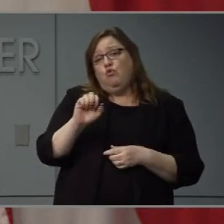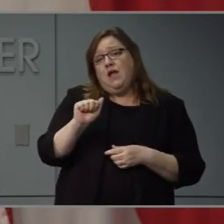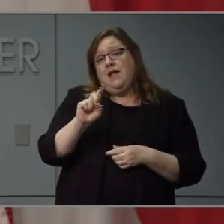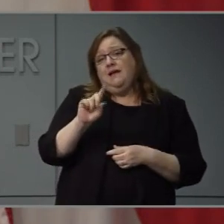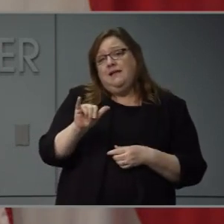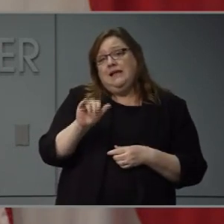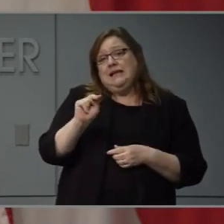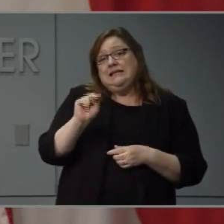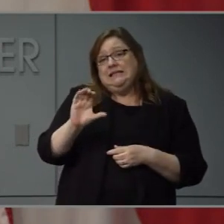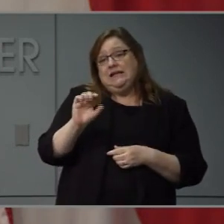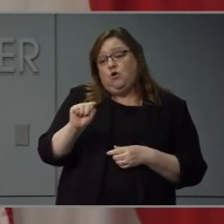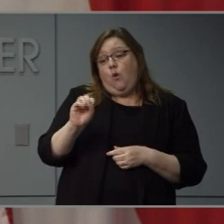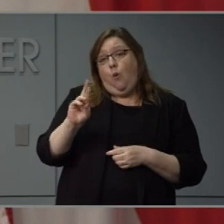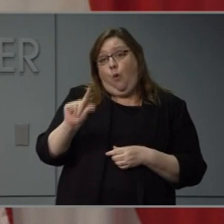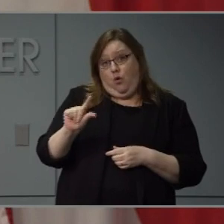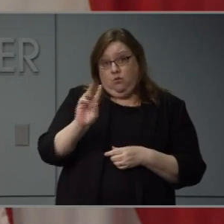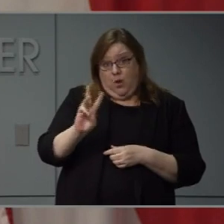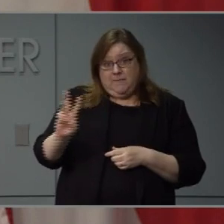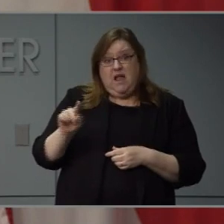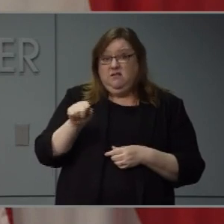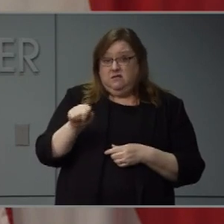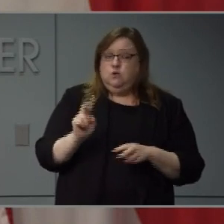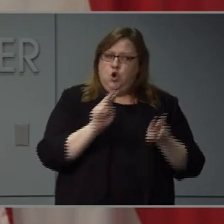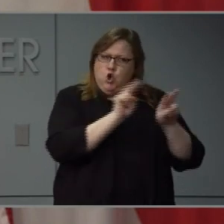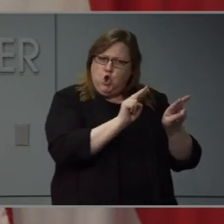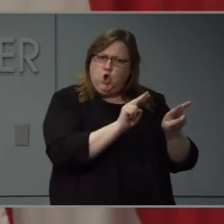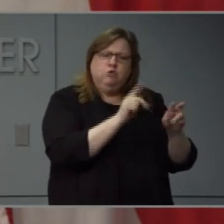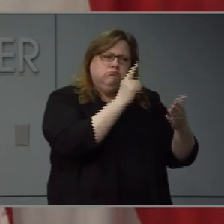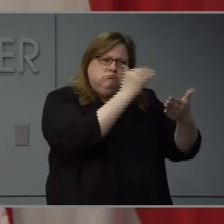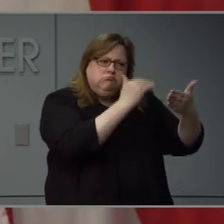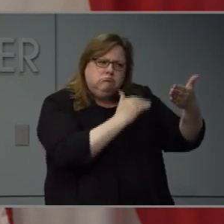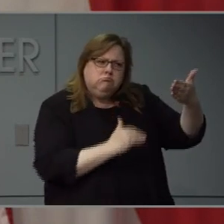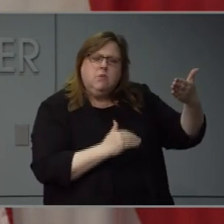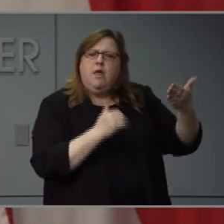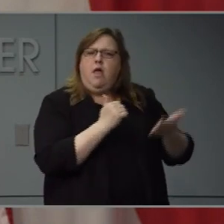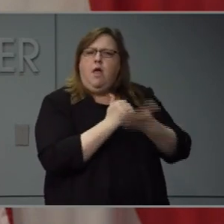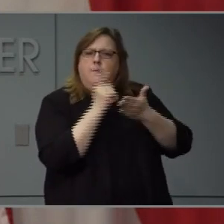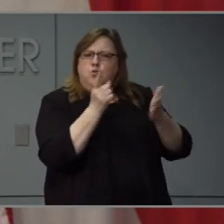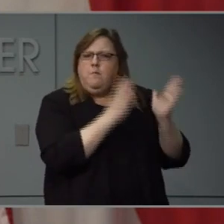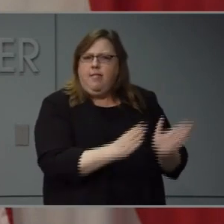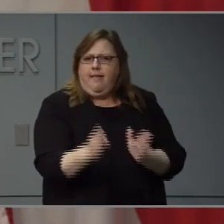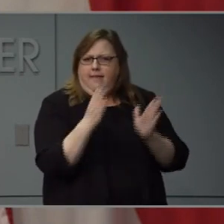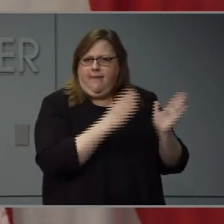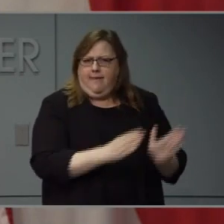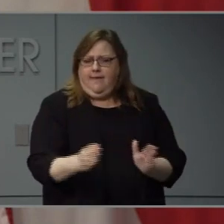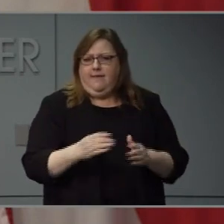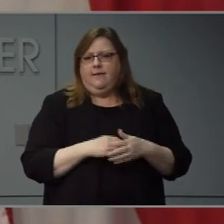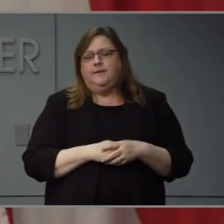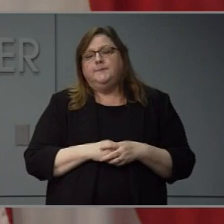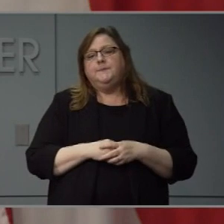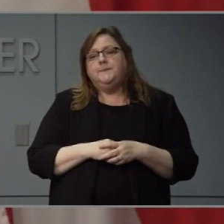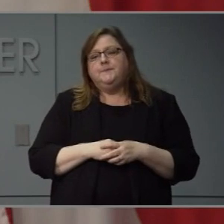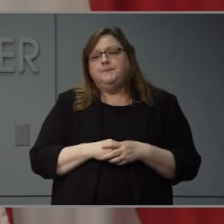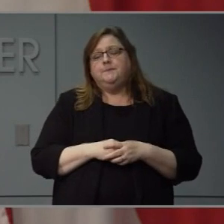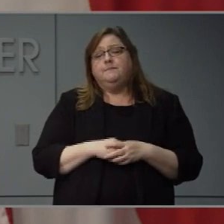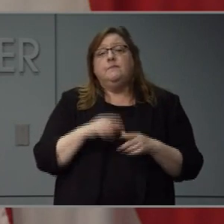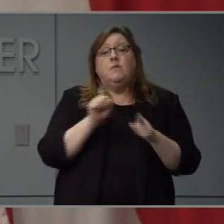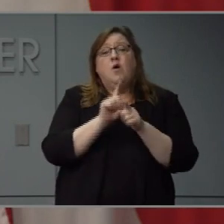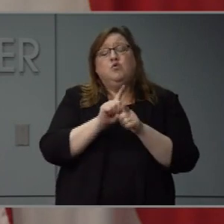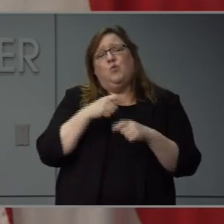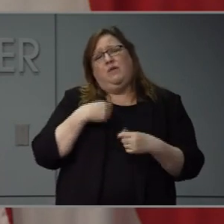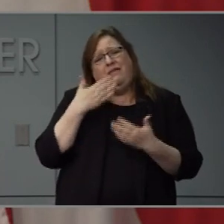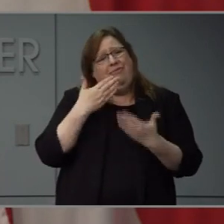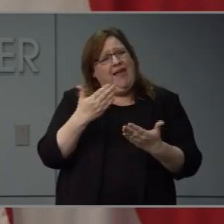planning. I want to thank everyone who is continuing to follow the guidance from the governor and also Secretary